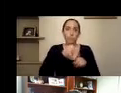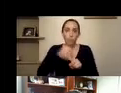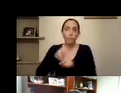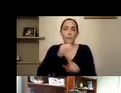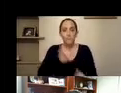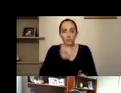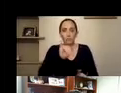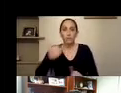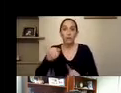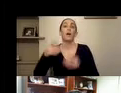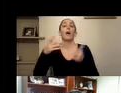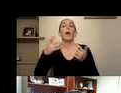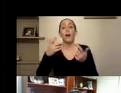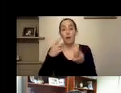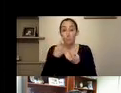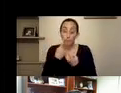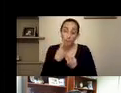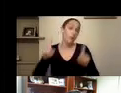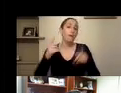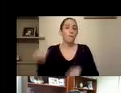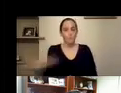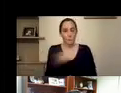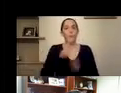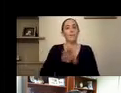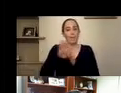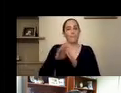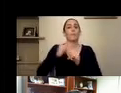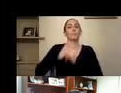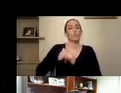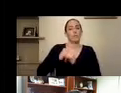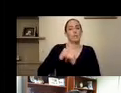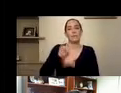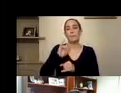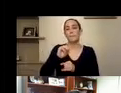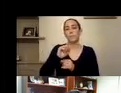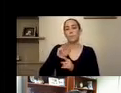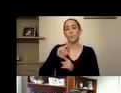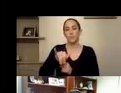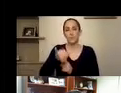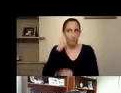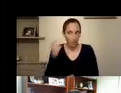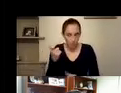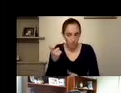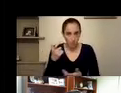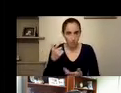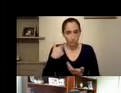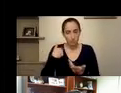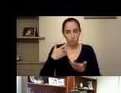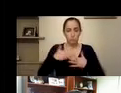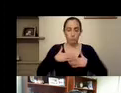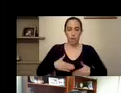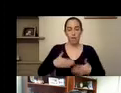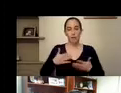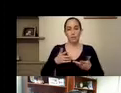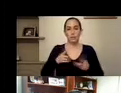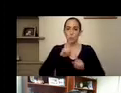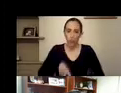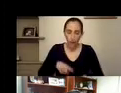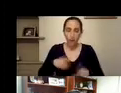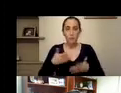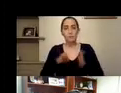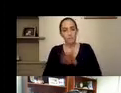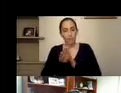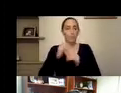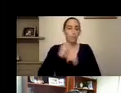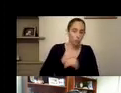slows down and even halts. Because everyone around you is now protected. But if you were to allow this situation to progress, which is